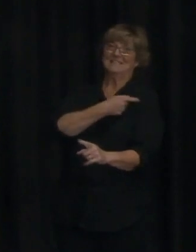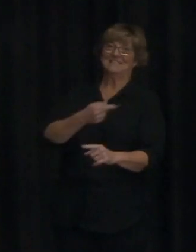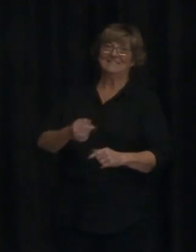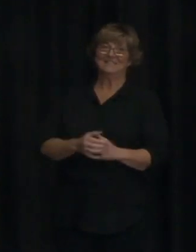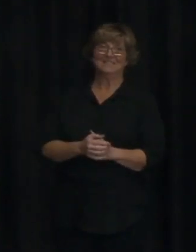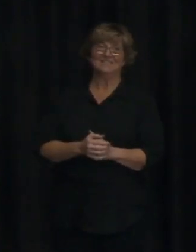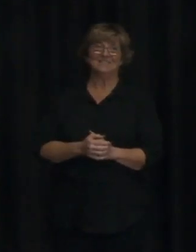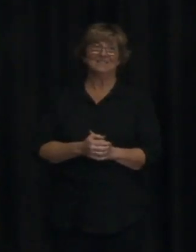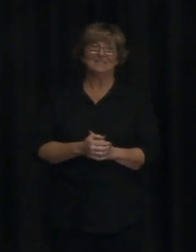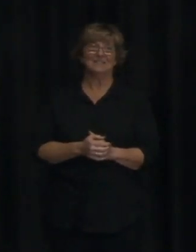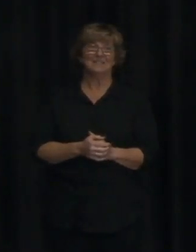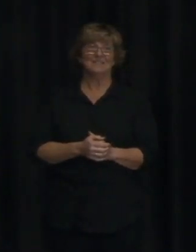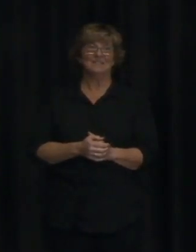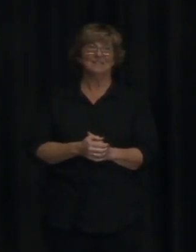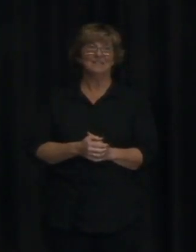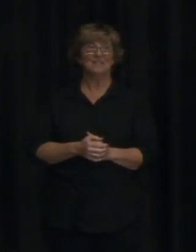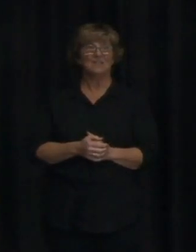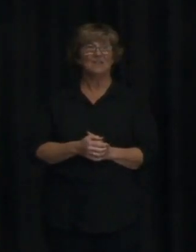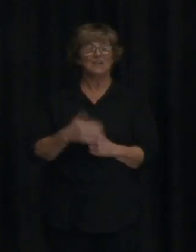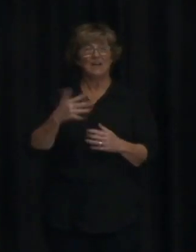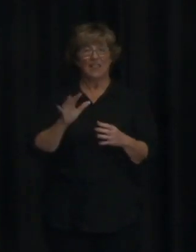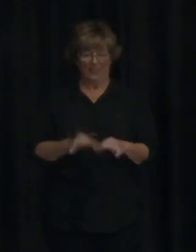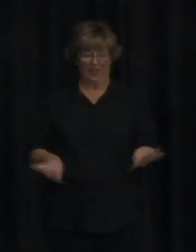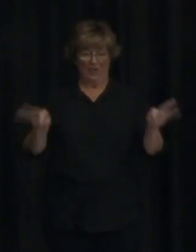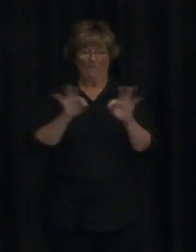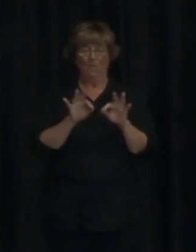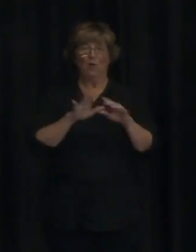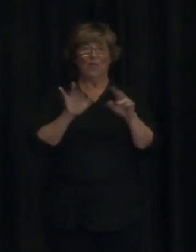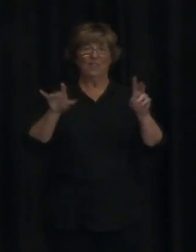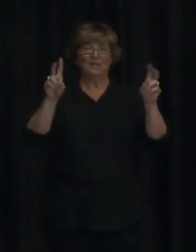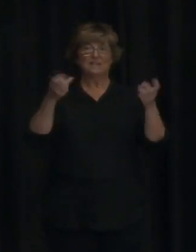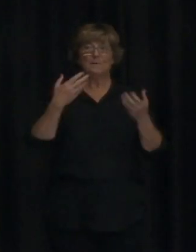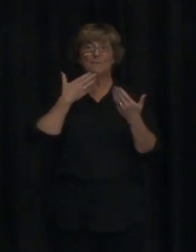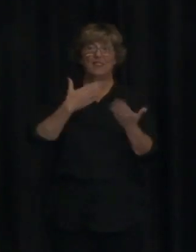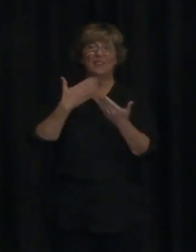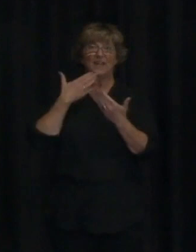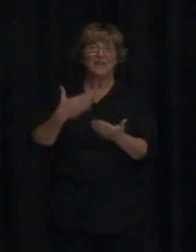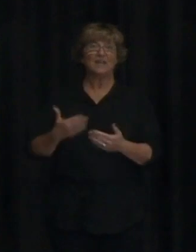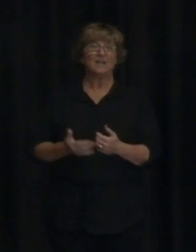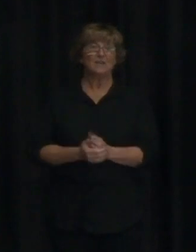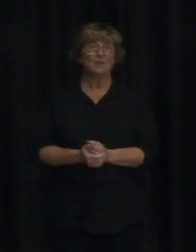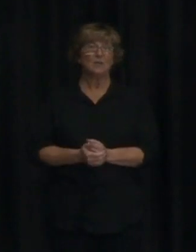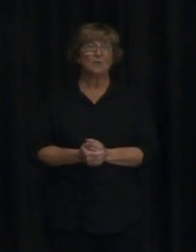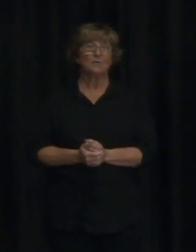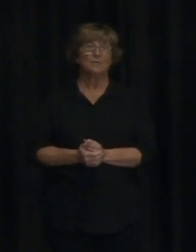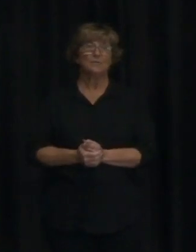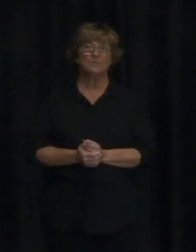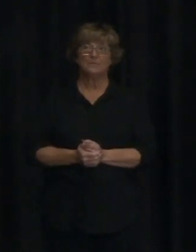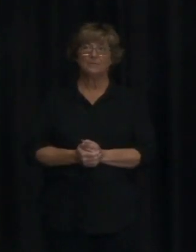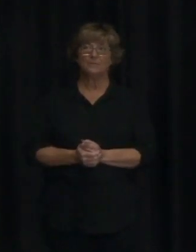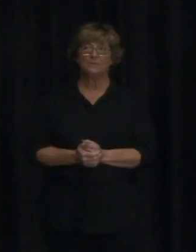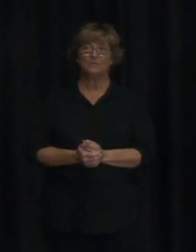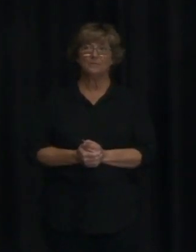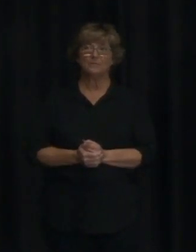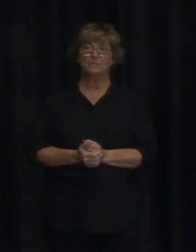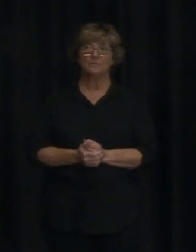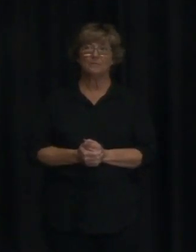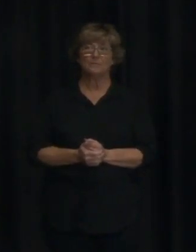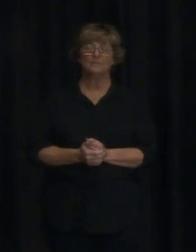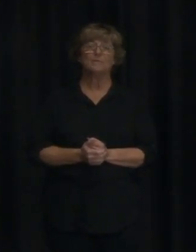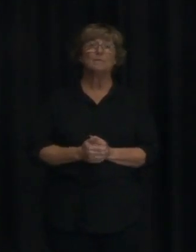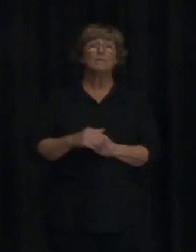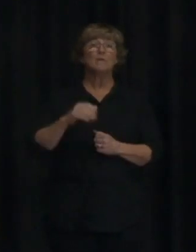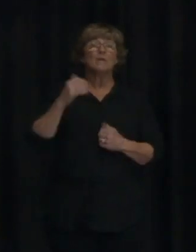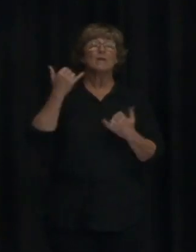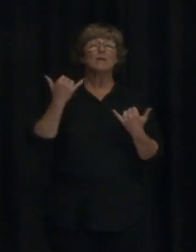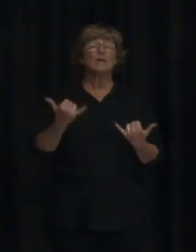the chair, profoundly important voice on this subject. So thank you, Doctor, for all your work. Governor, question John Myers